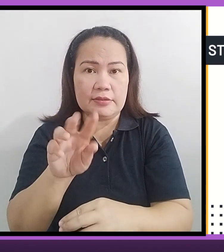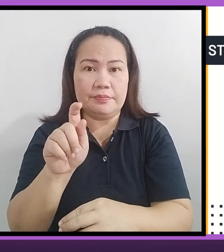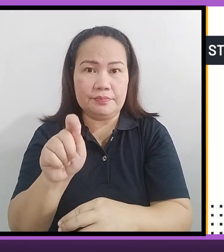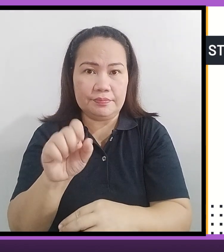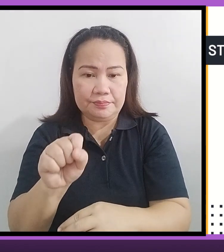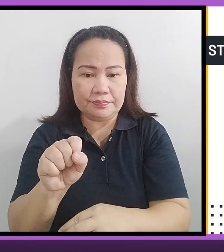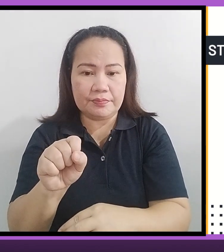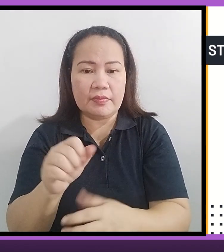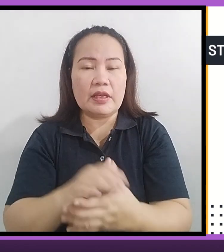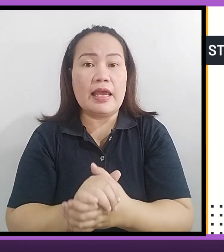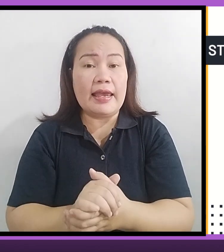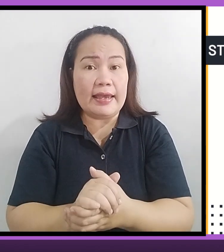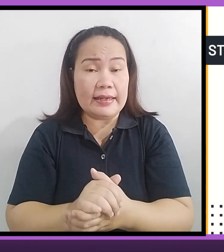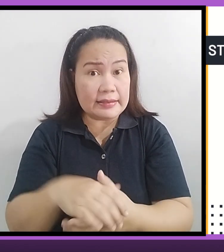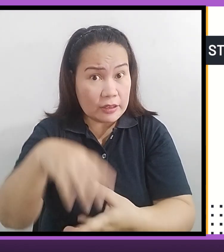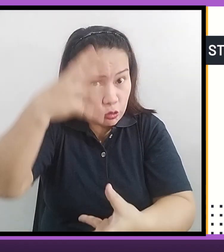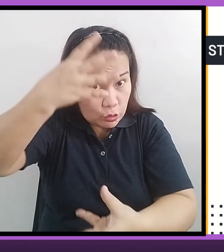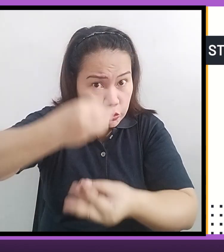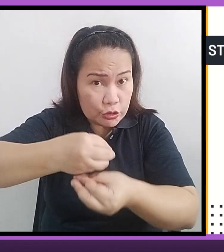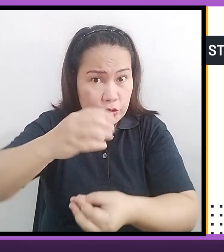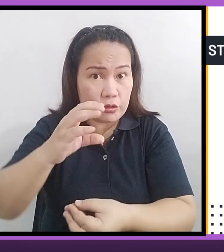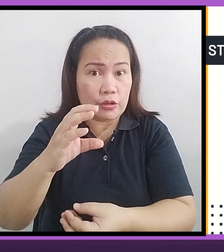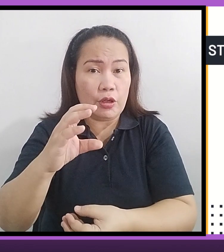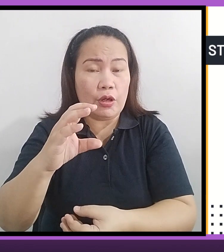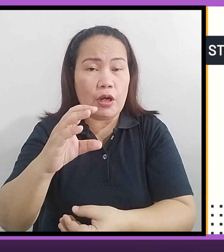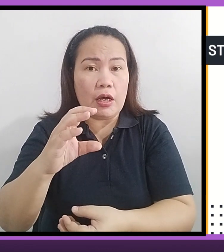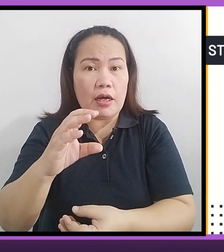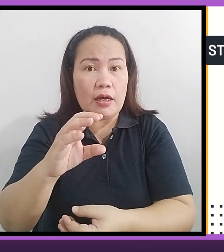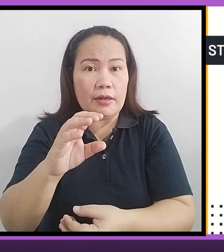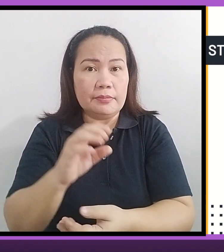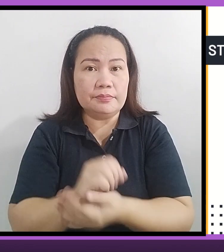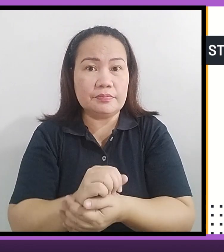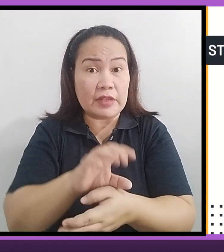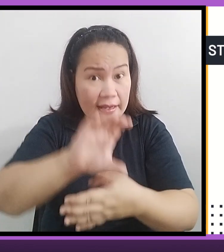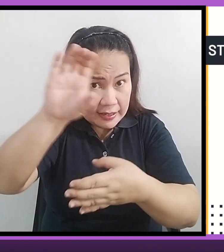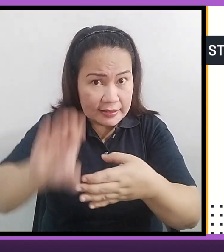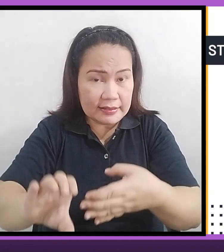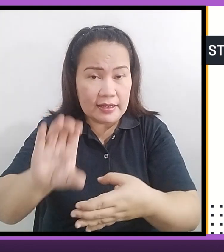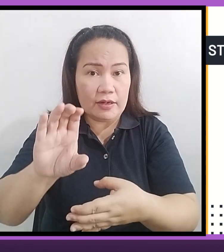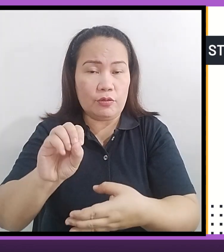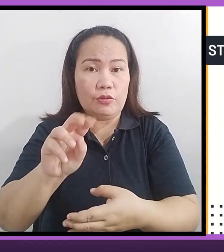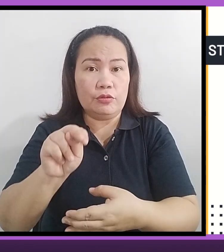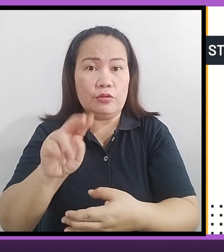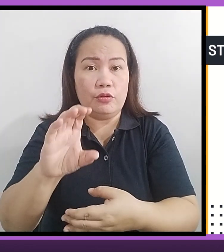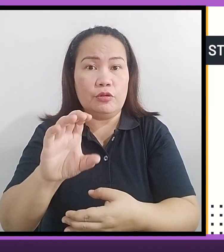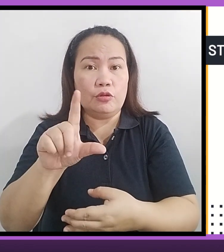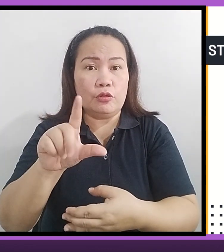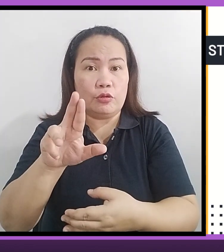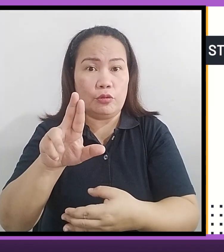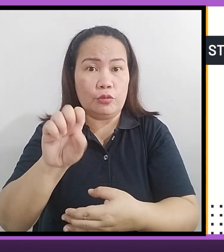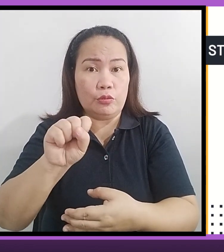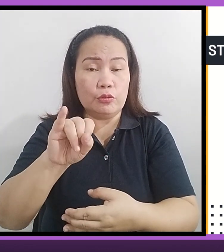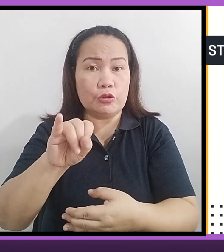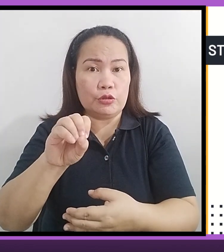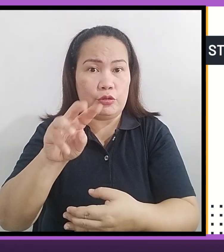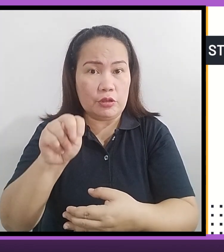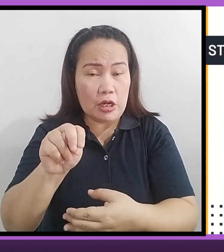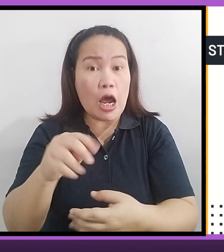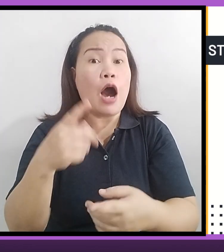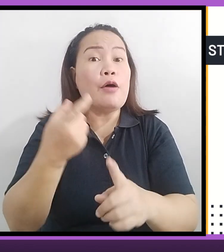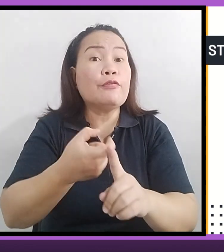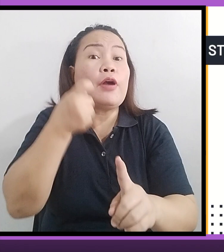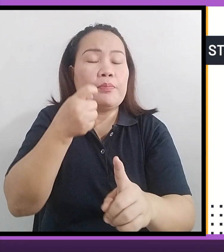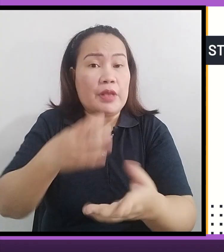And so the logical statistical conclusion can easily be derived from the collected information. And